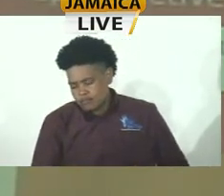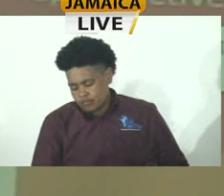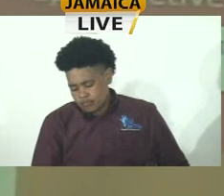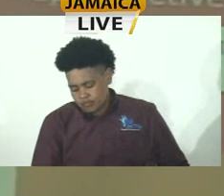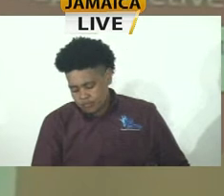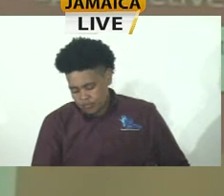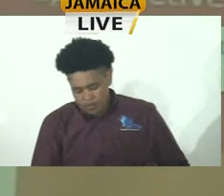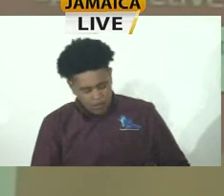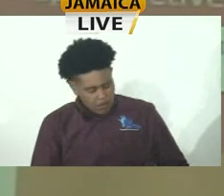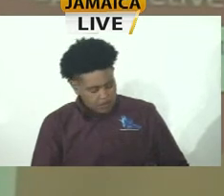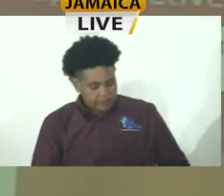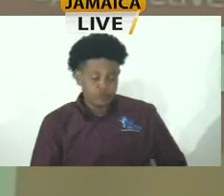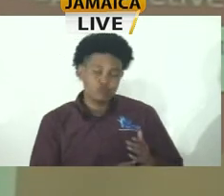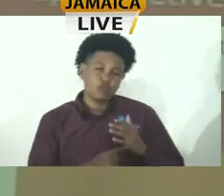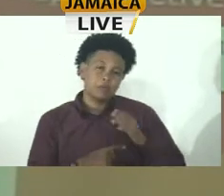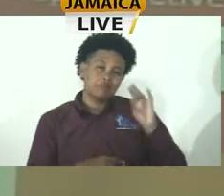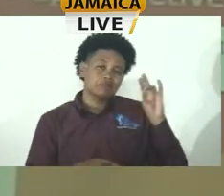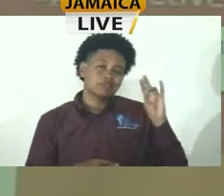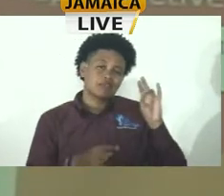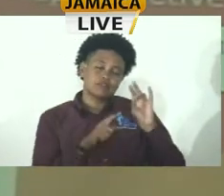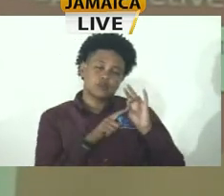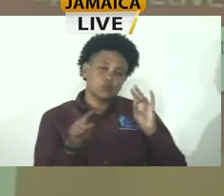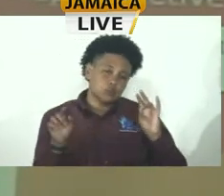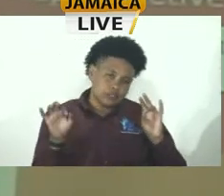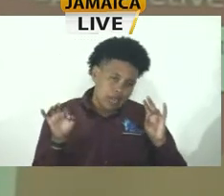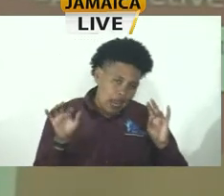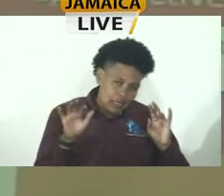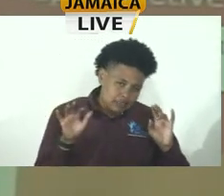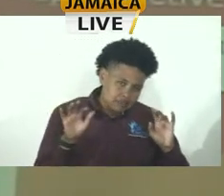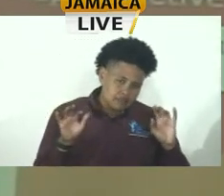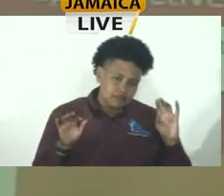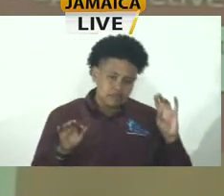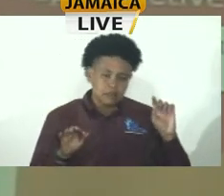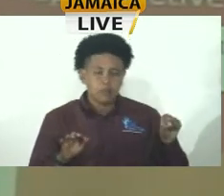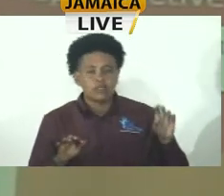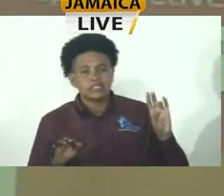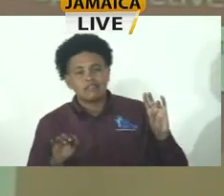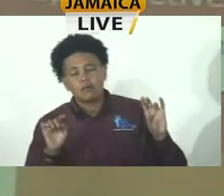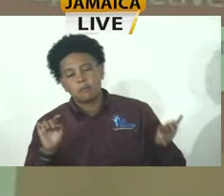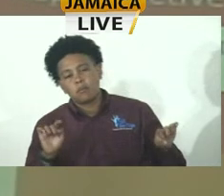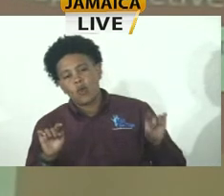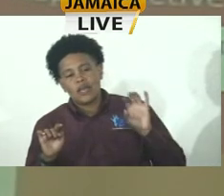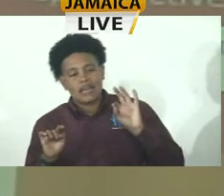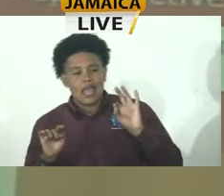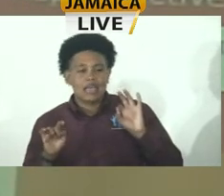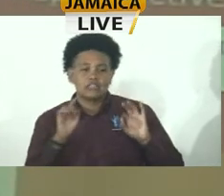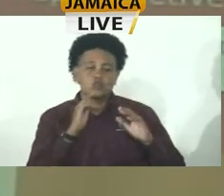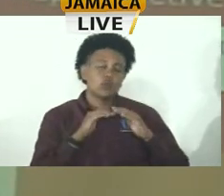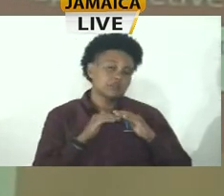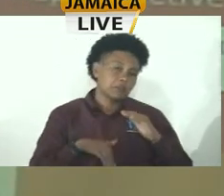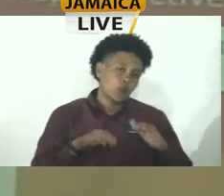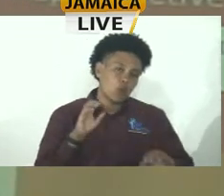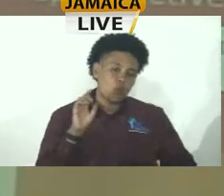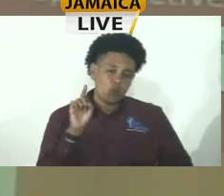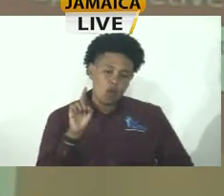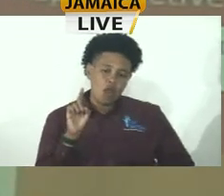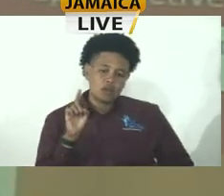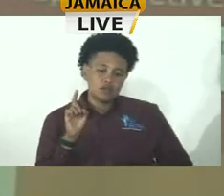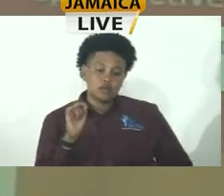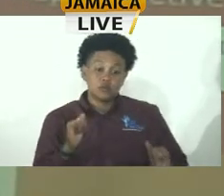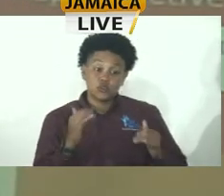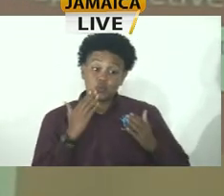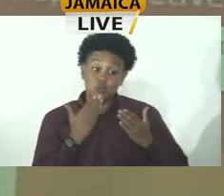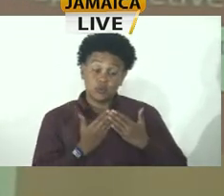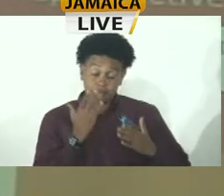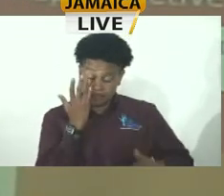between seven and nine point seven and point nine so it's below below one which is good